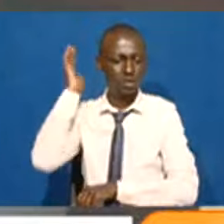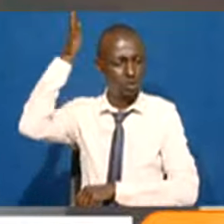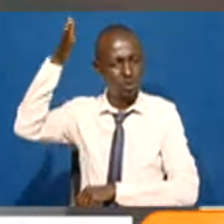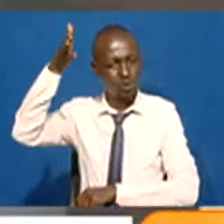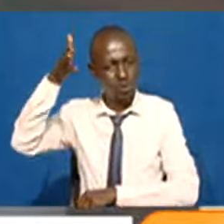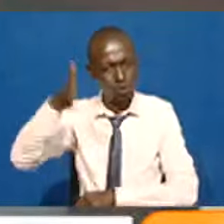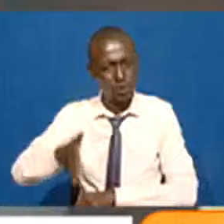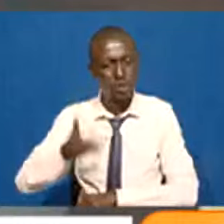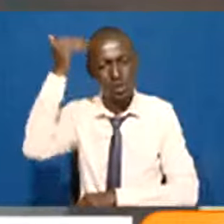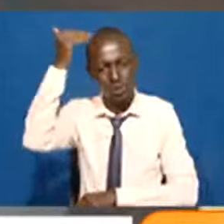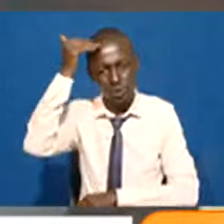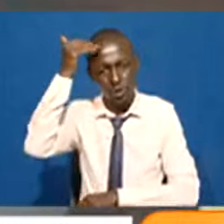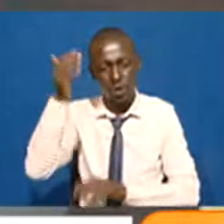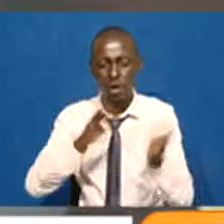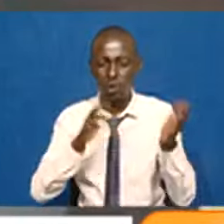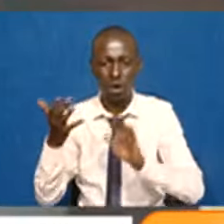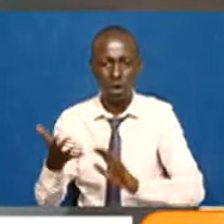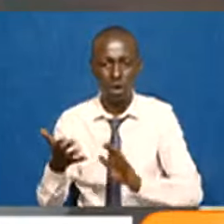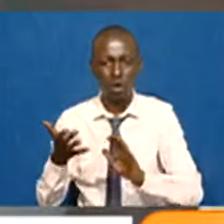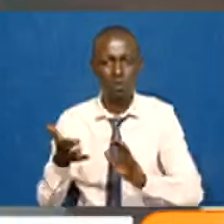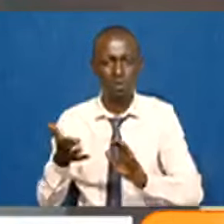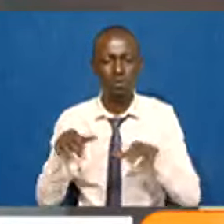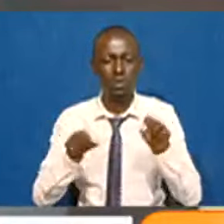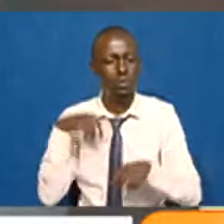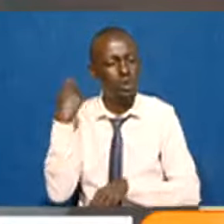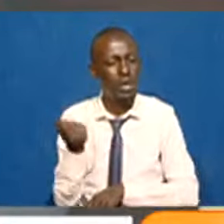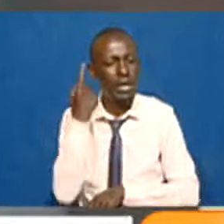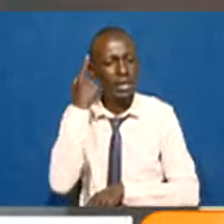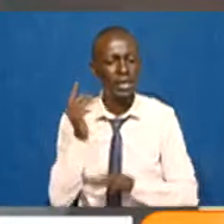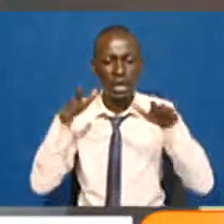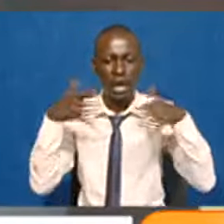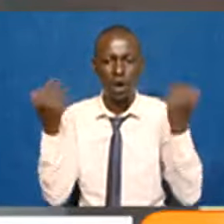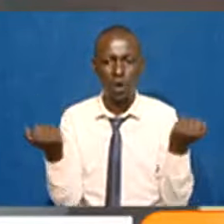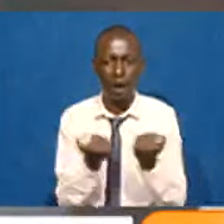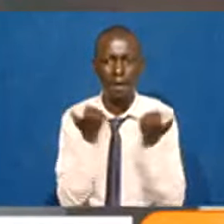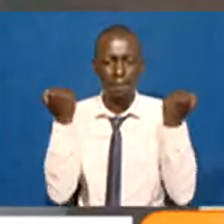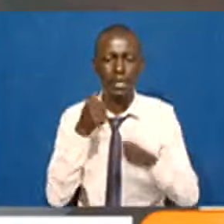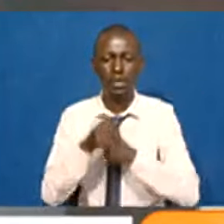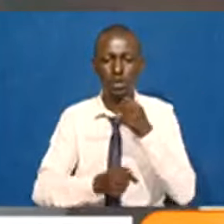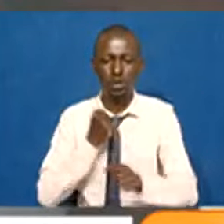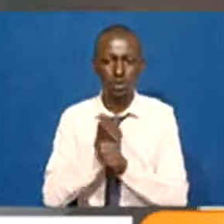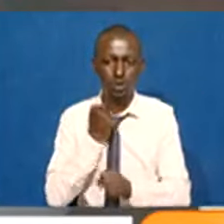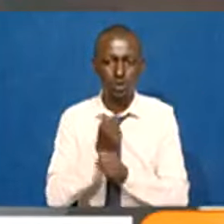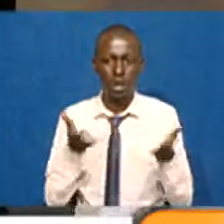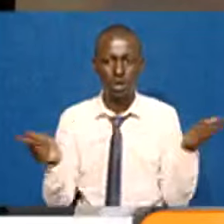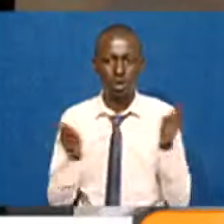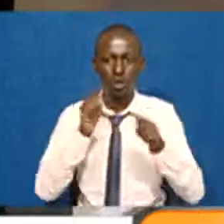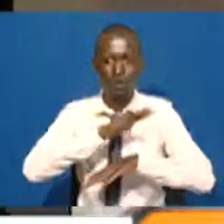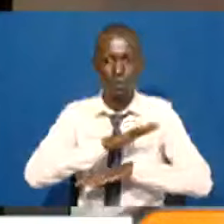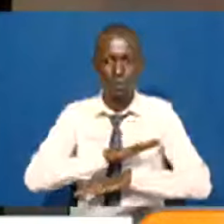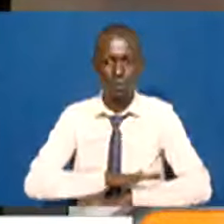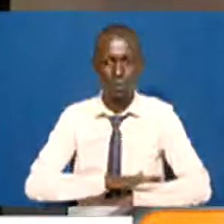the issues are. It will line up some of them for you to understand how this entire system works. All right. See you in just a bit.